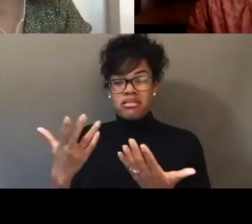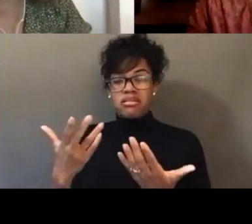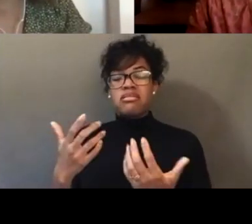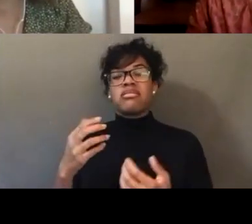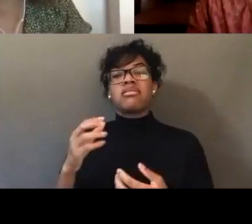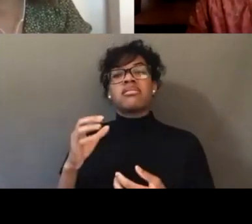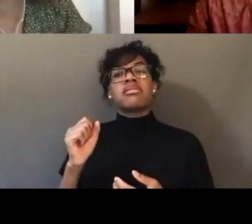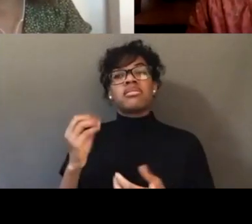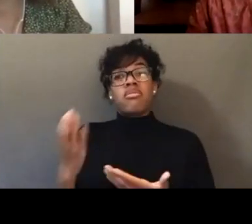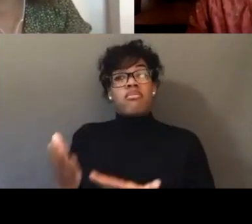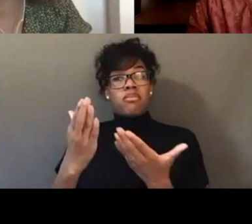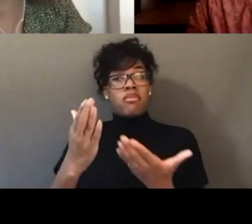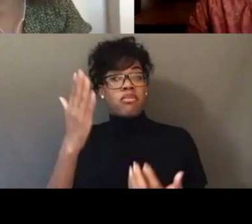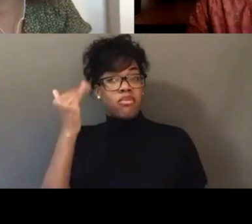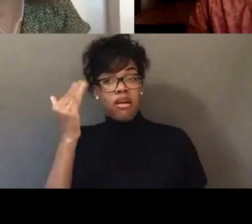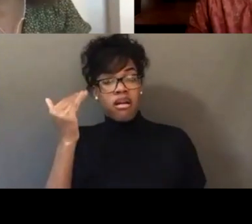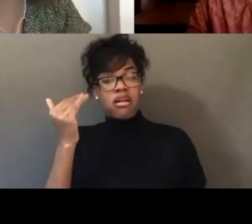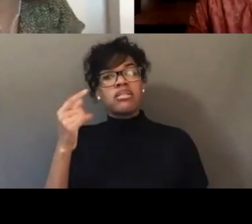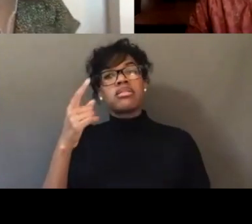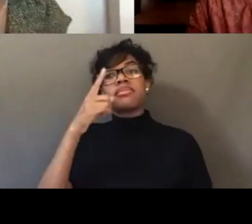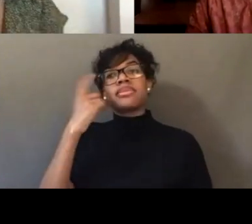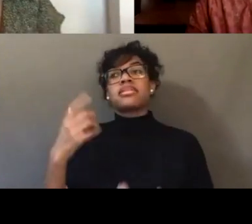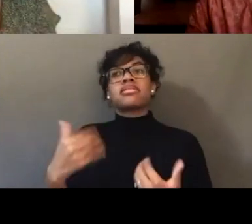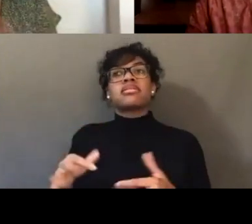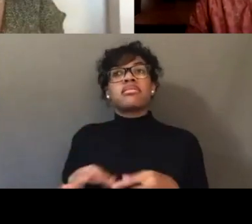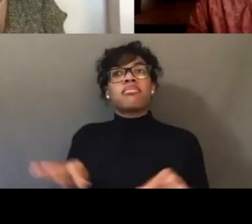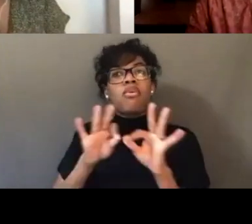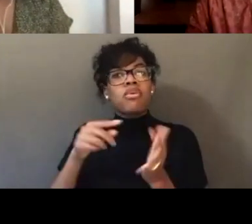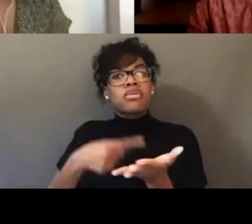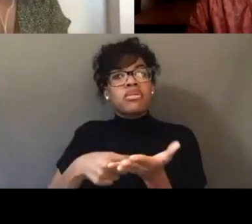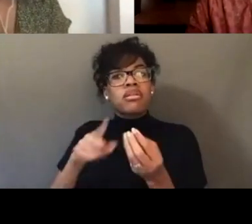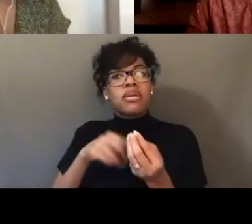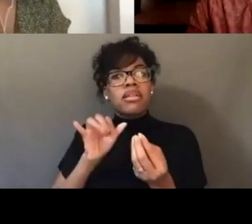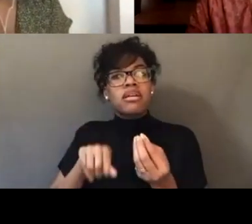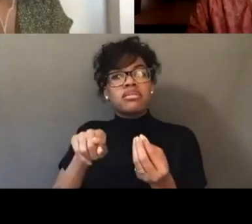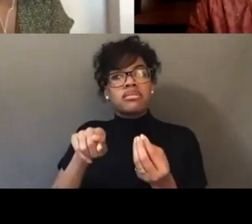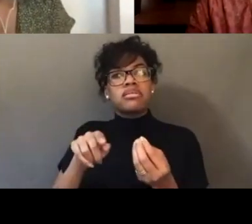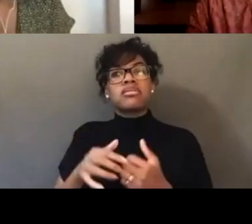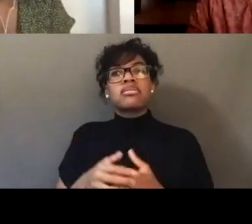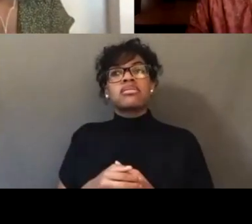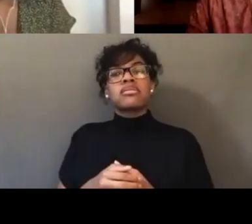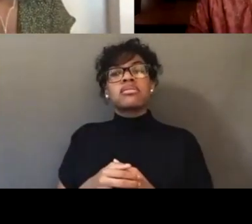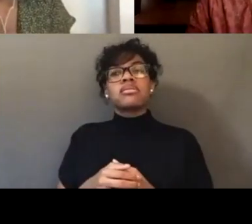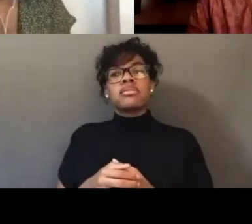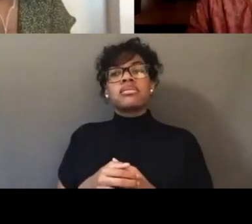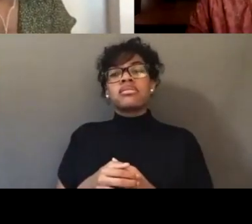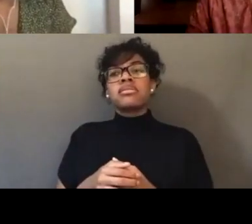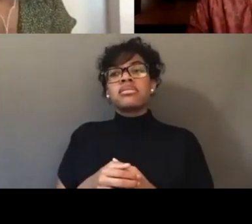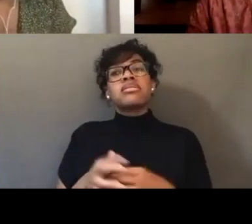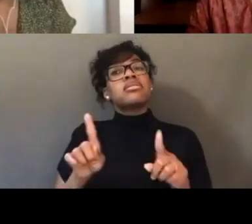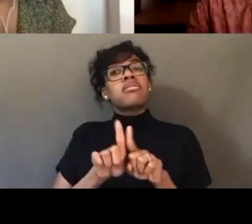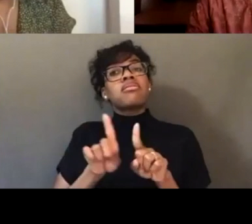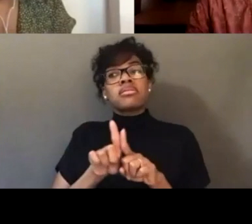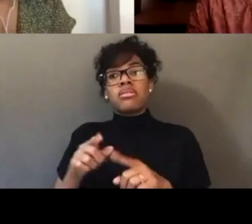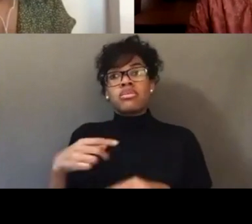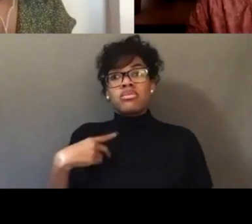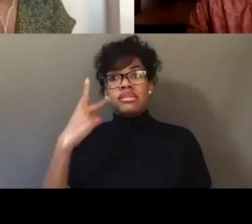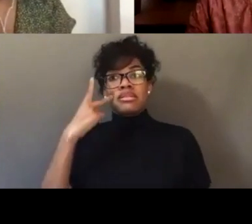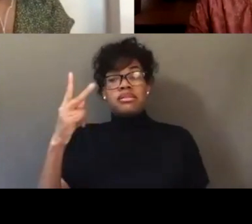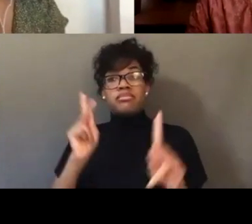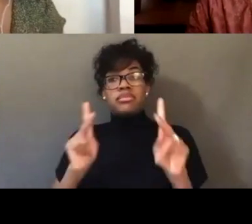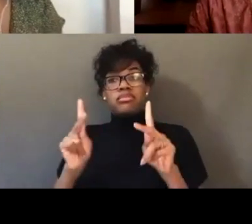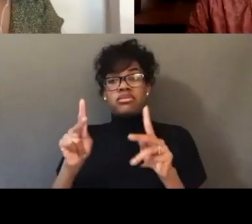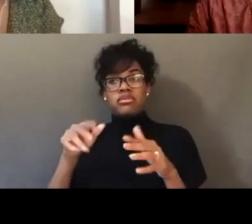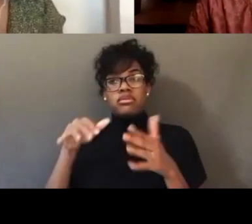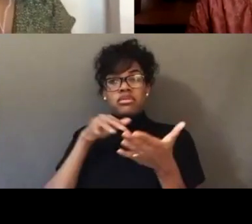foremost because it matters. Next, I'm gonna talk about our ethical responsibility as people who study science. It's not